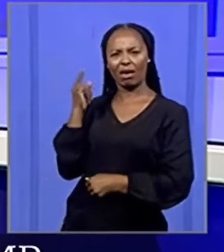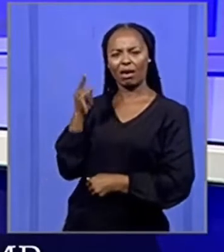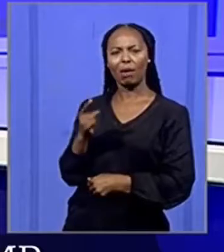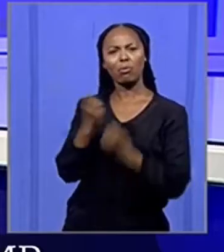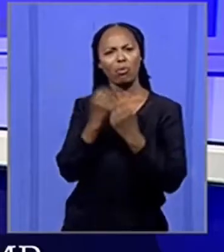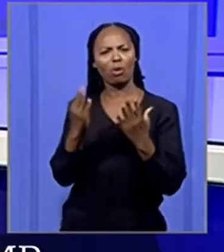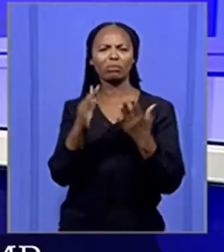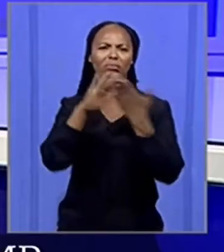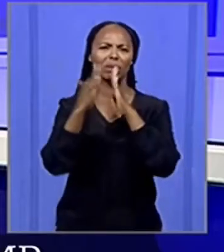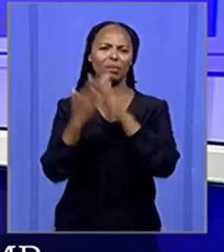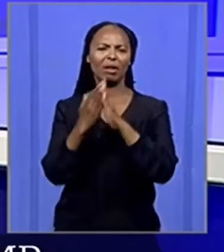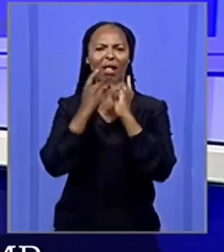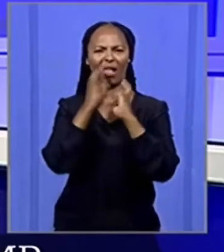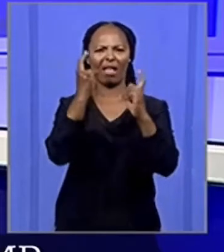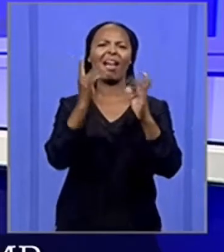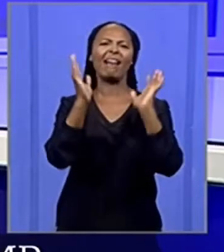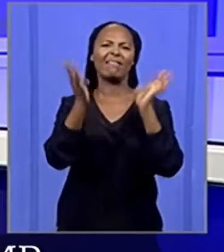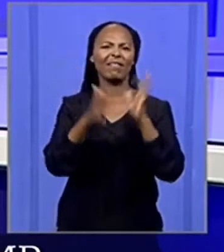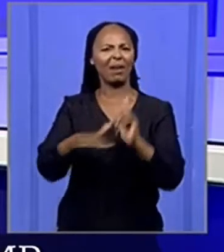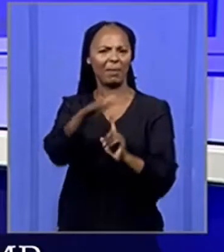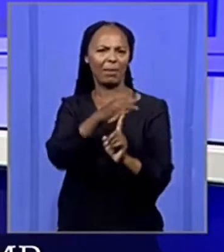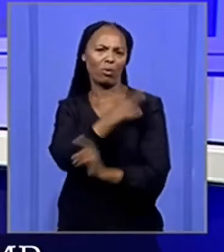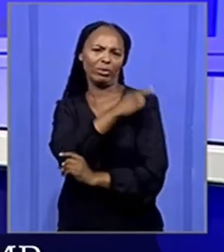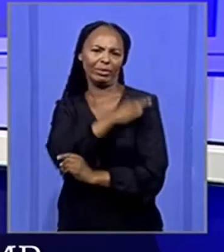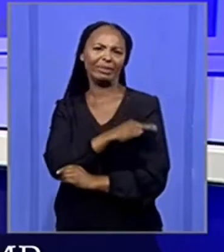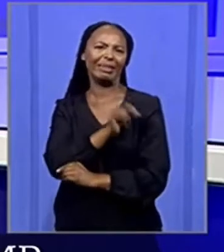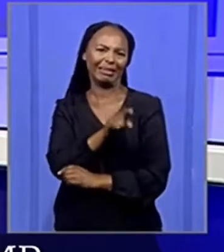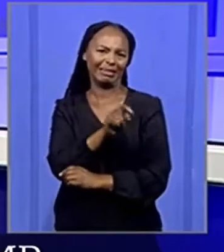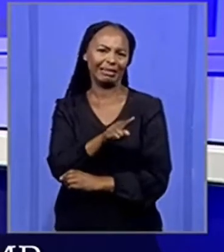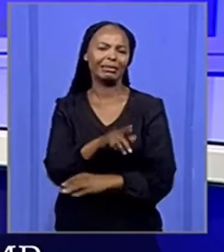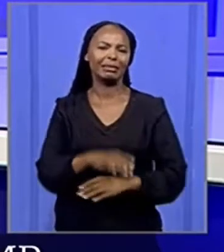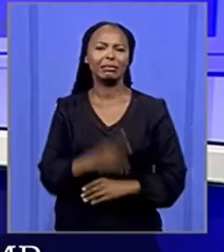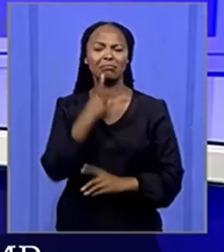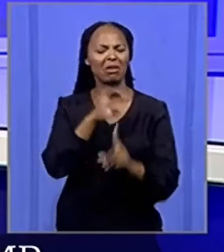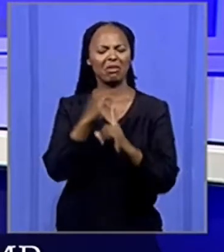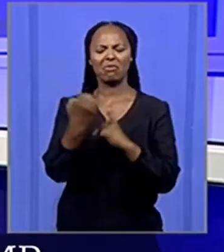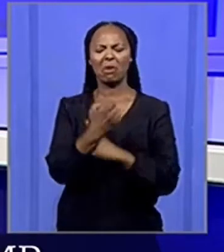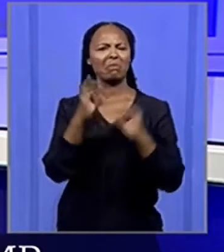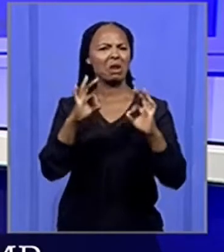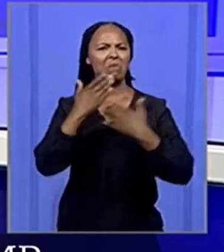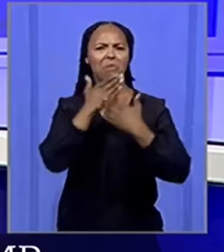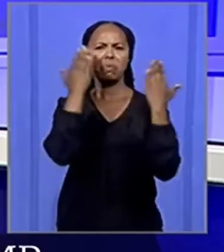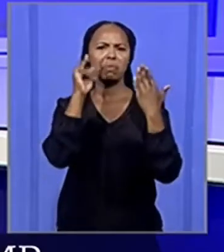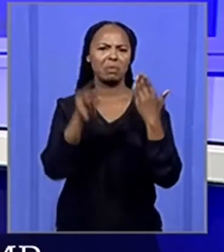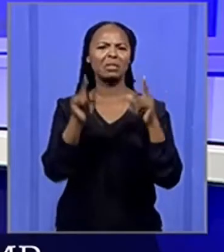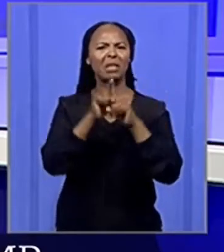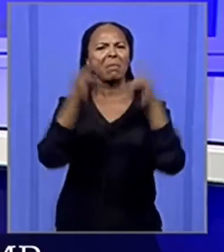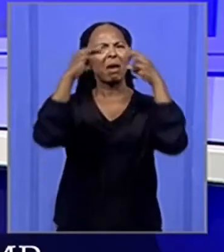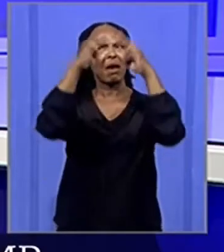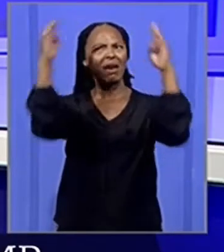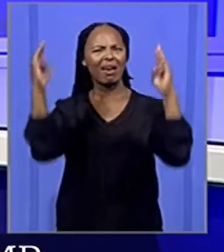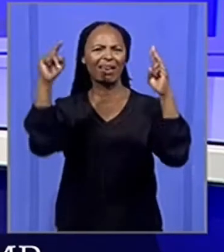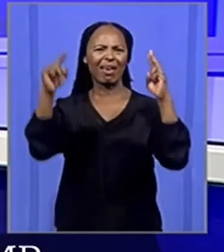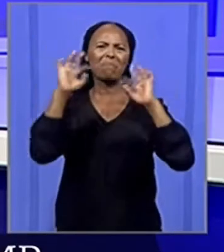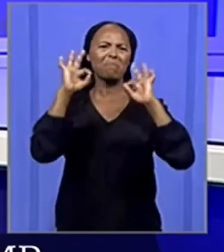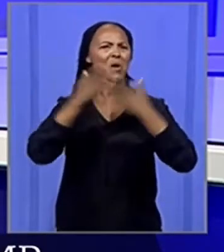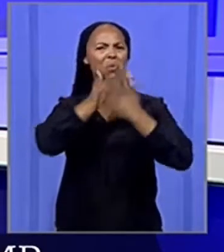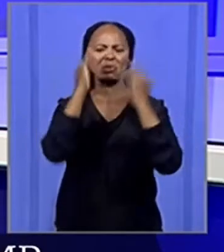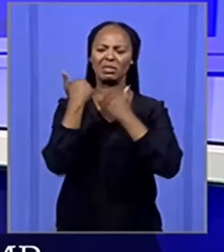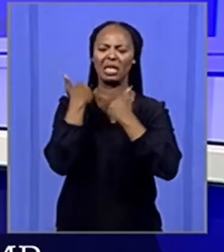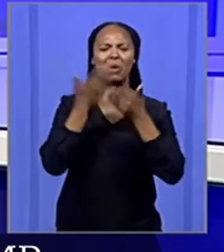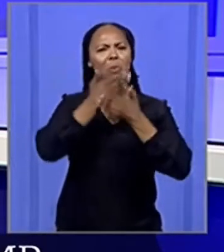se ile sa tšweletša dingongorego ka boemo bja moago wa bookelo go akaretša marulelo a marela e fela